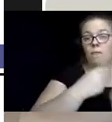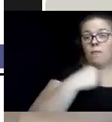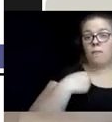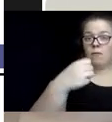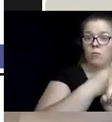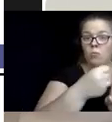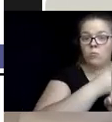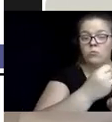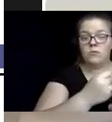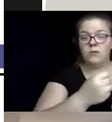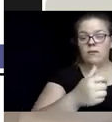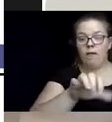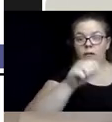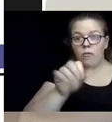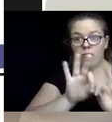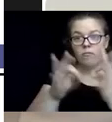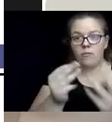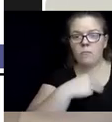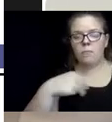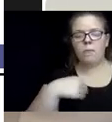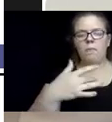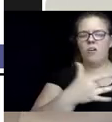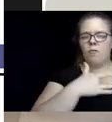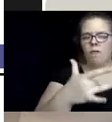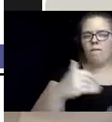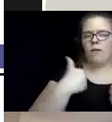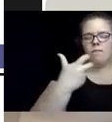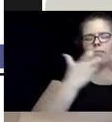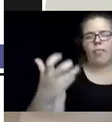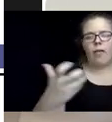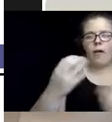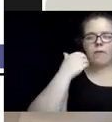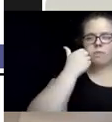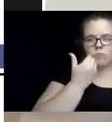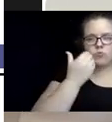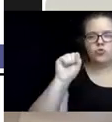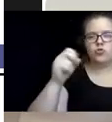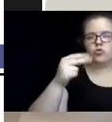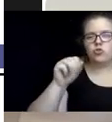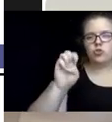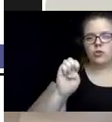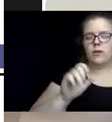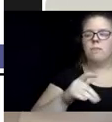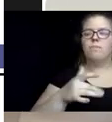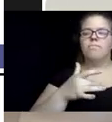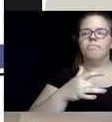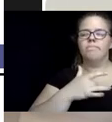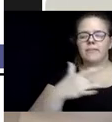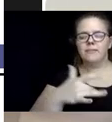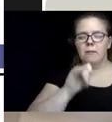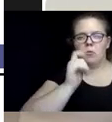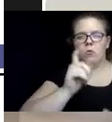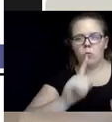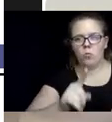abusing another family member, very often there's a lot of shame and people may not report that. Or when we talk